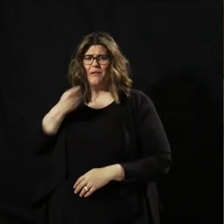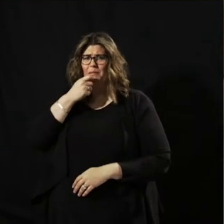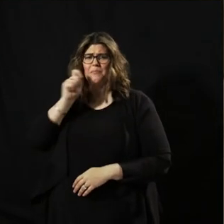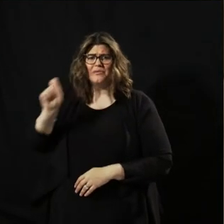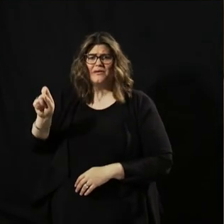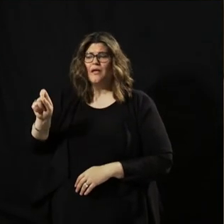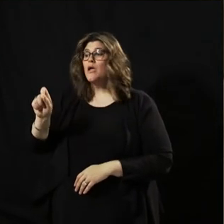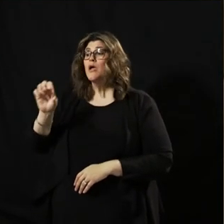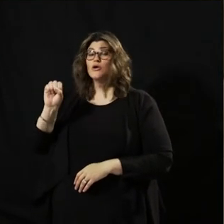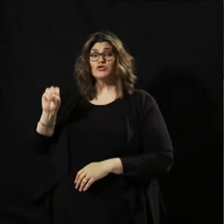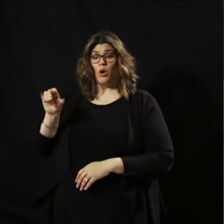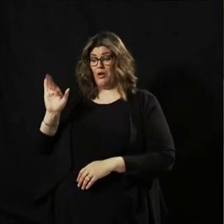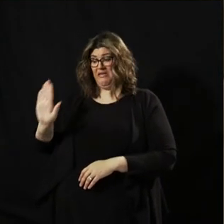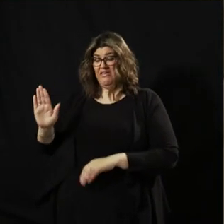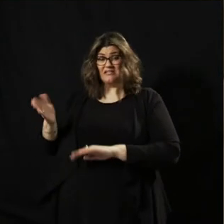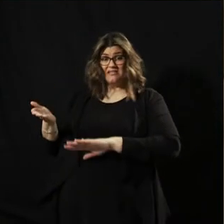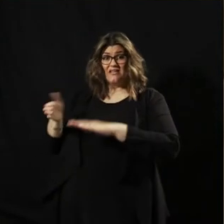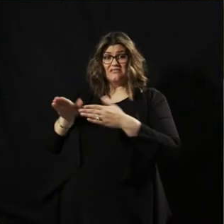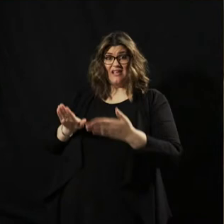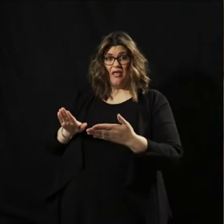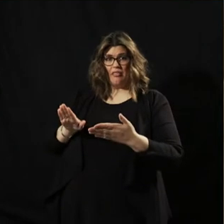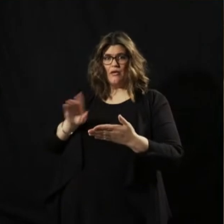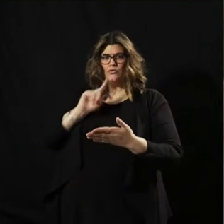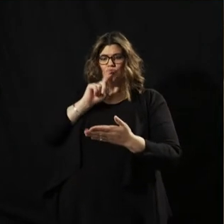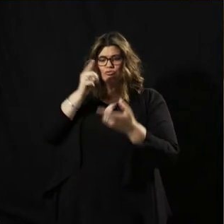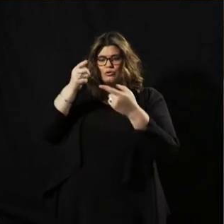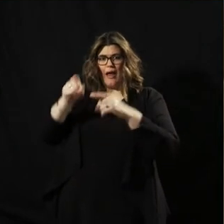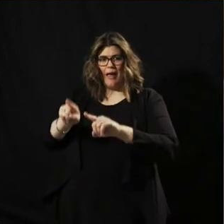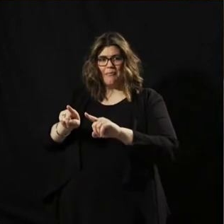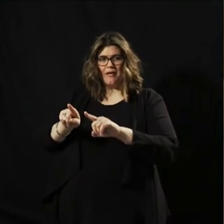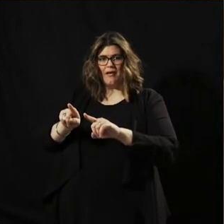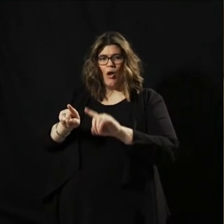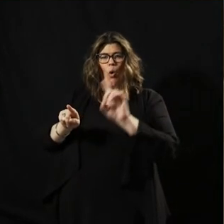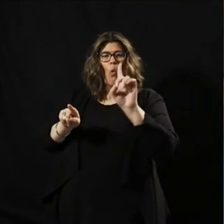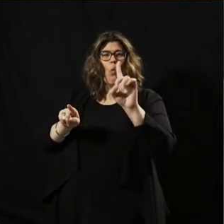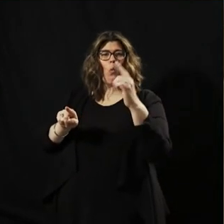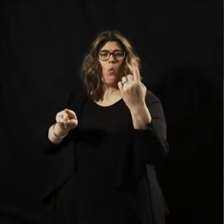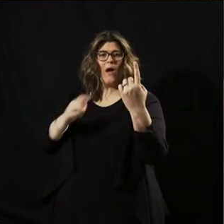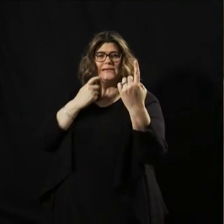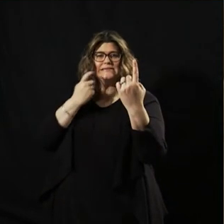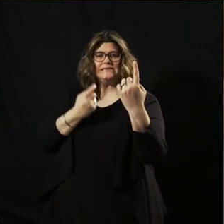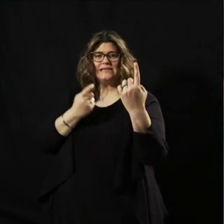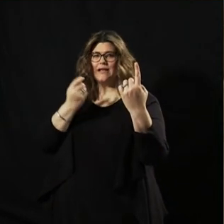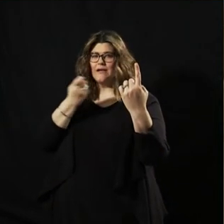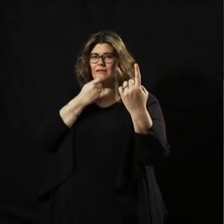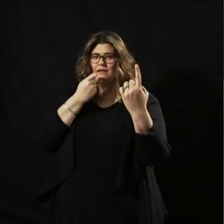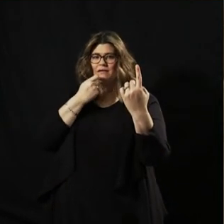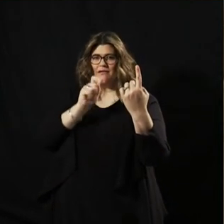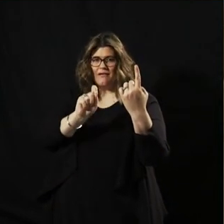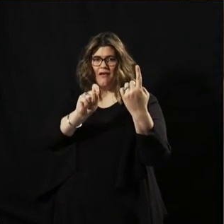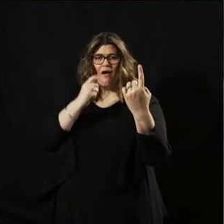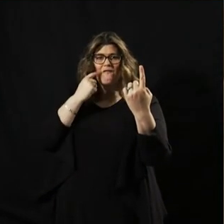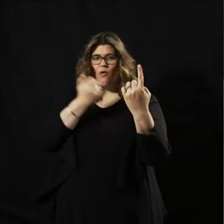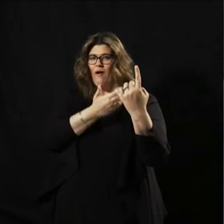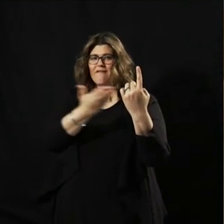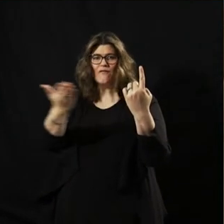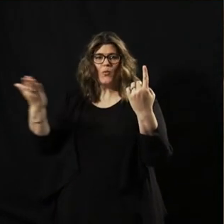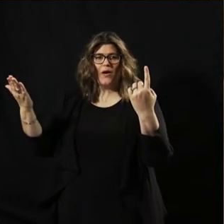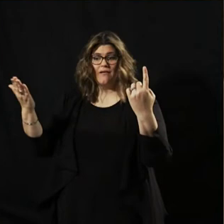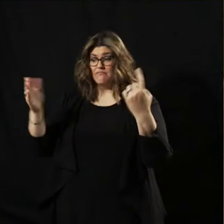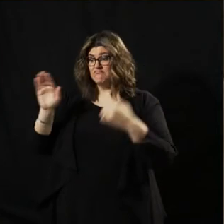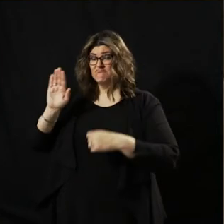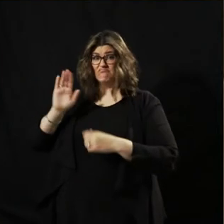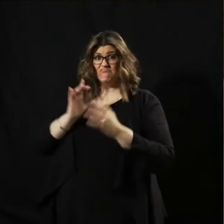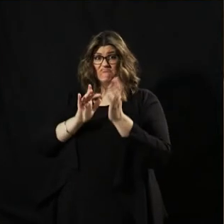As to his death, he died to sin once and for all. As to his